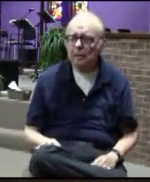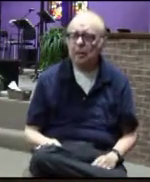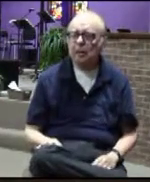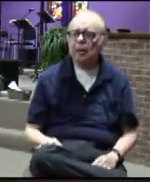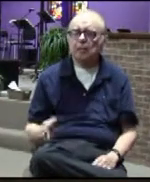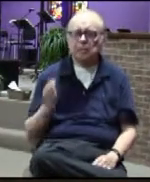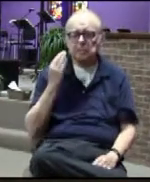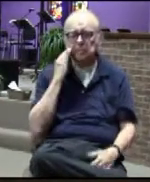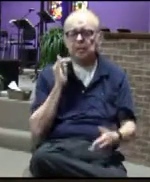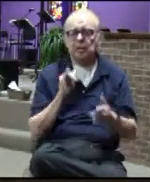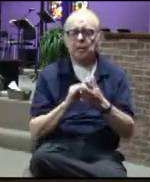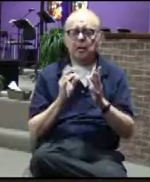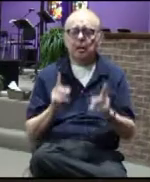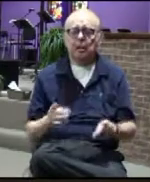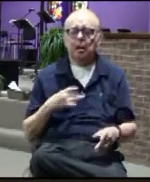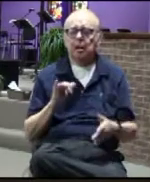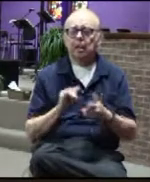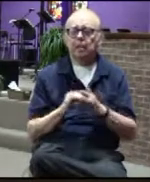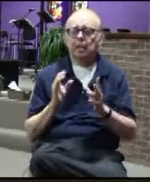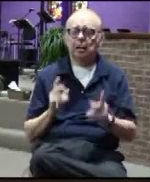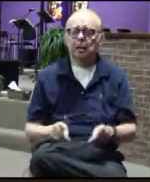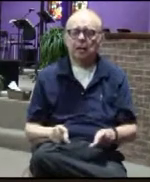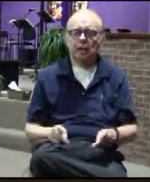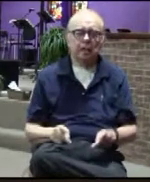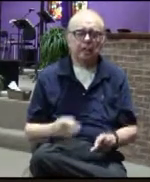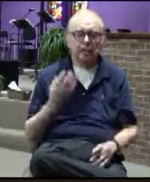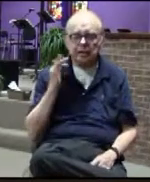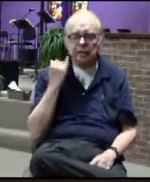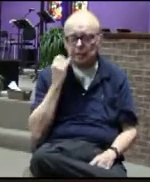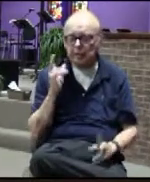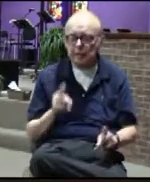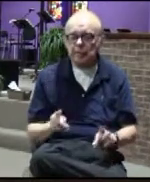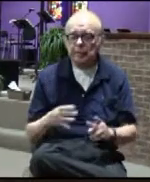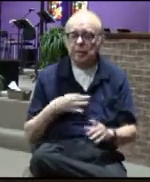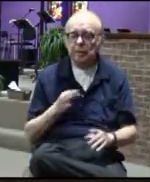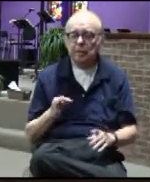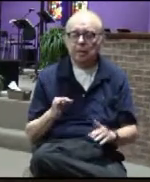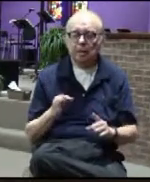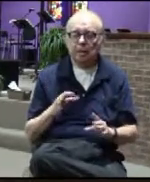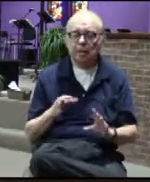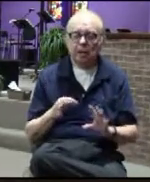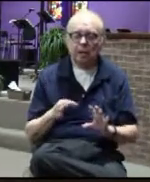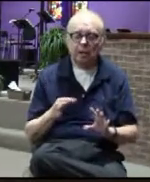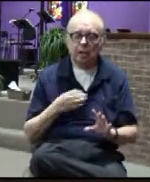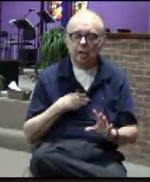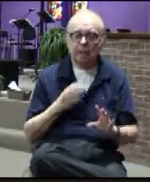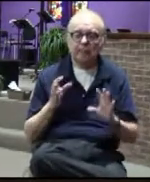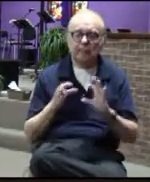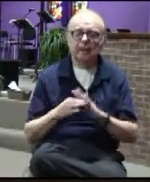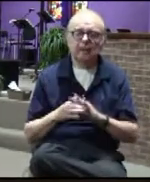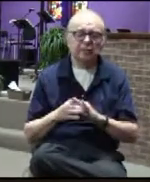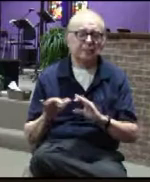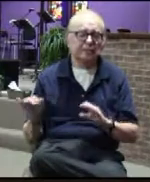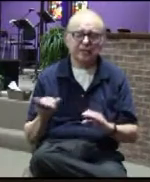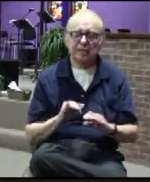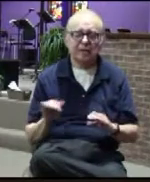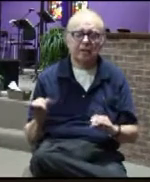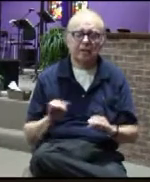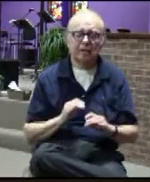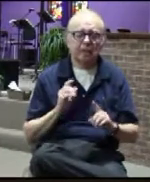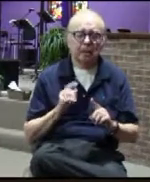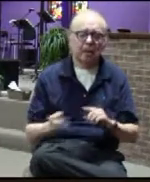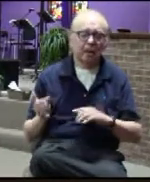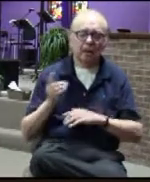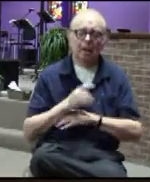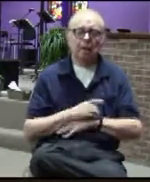you knew that you liked them but you really weren't sure that the relationship was reciprocal until